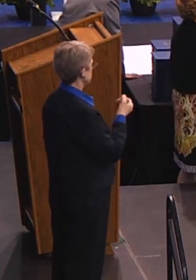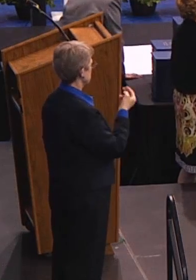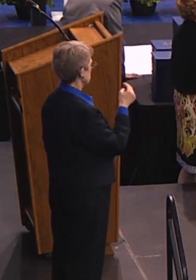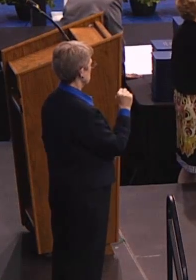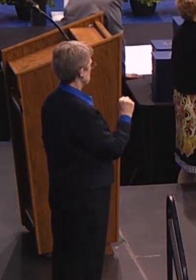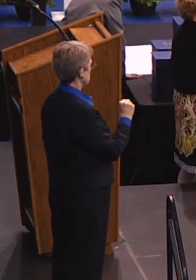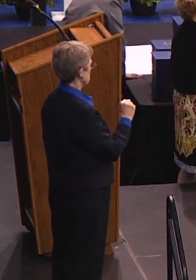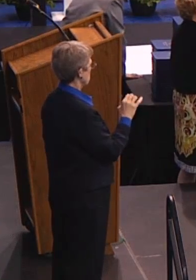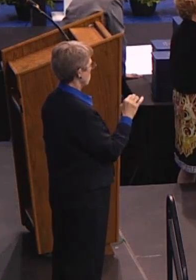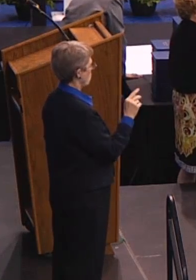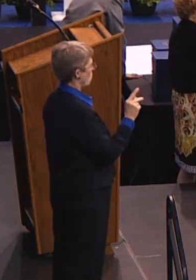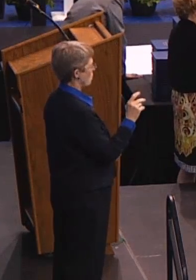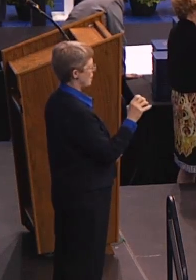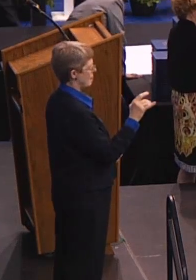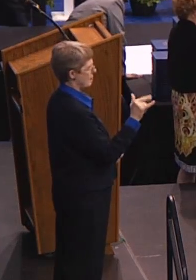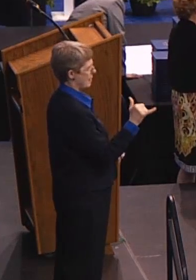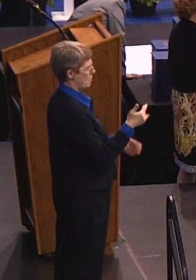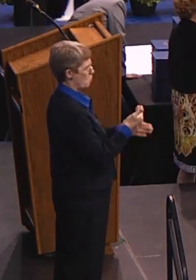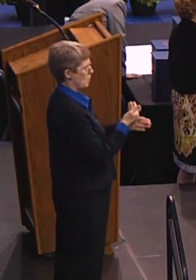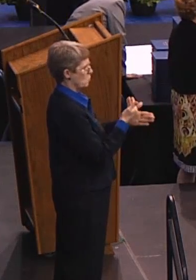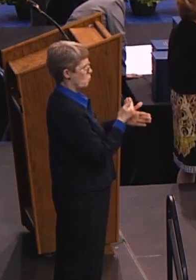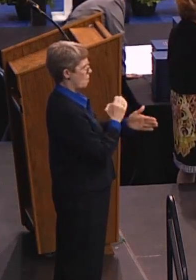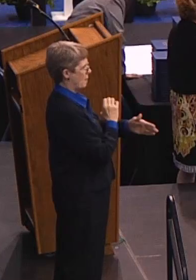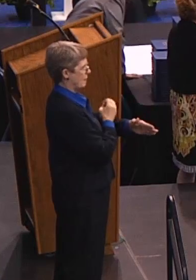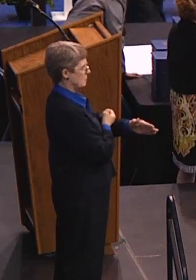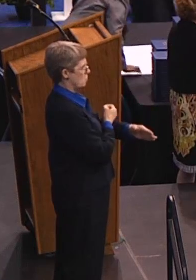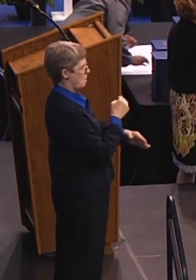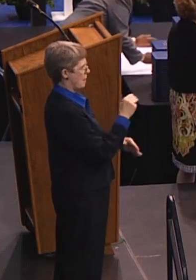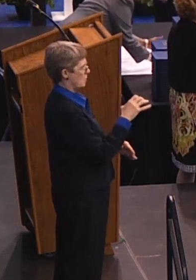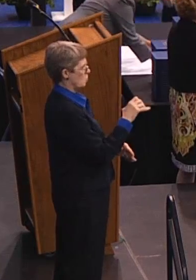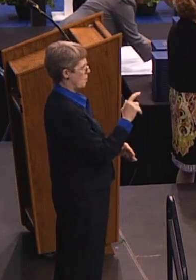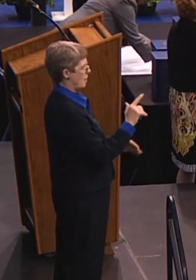Conley Oakley, Renewable Energy, magna cum laude.